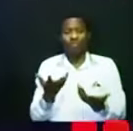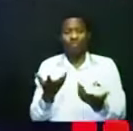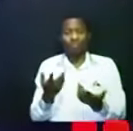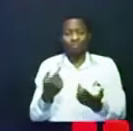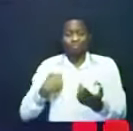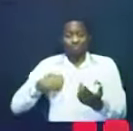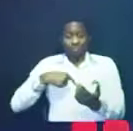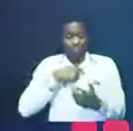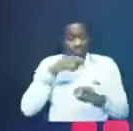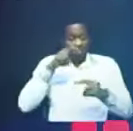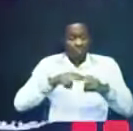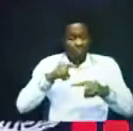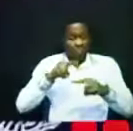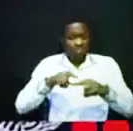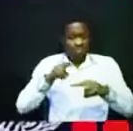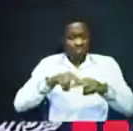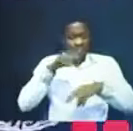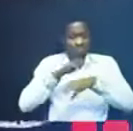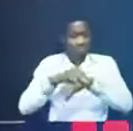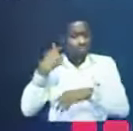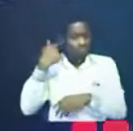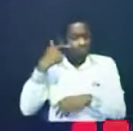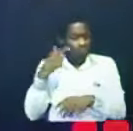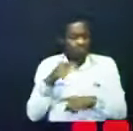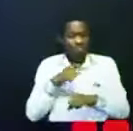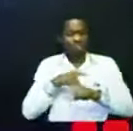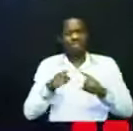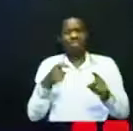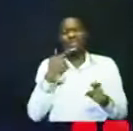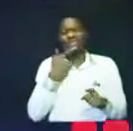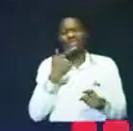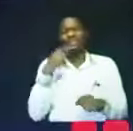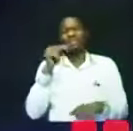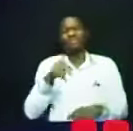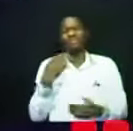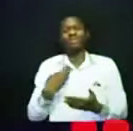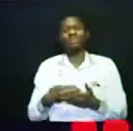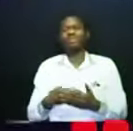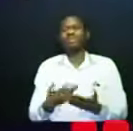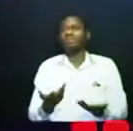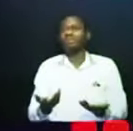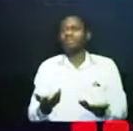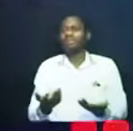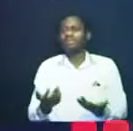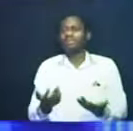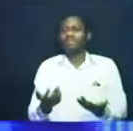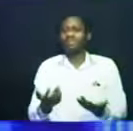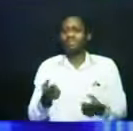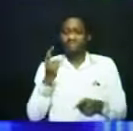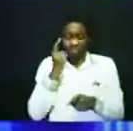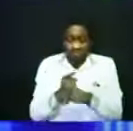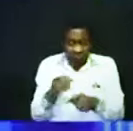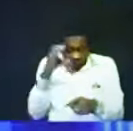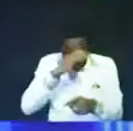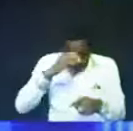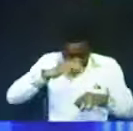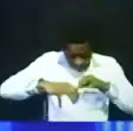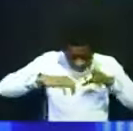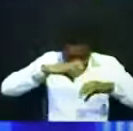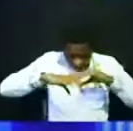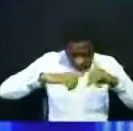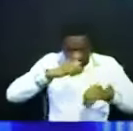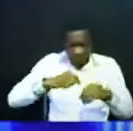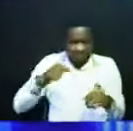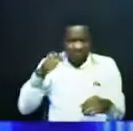sitting on gold, yet we say we need money. Let's mine it.